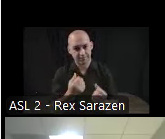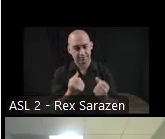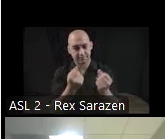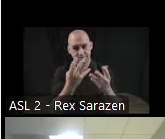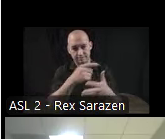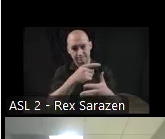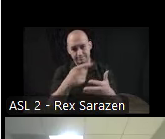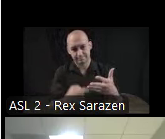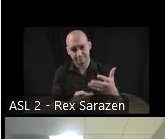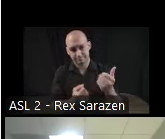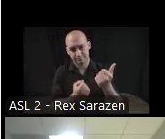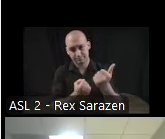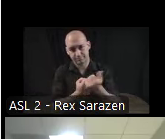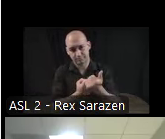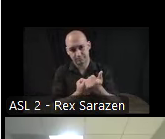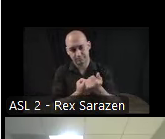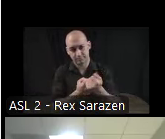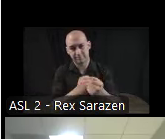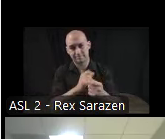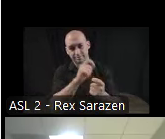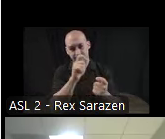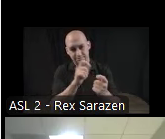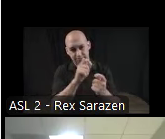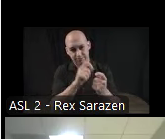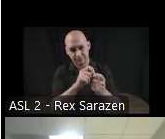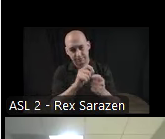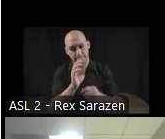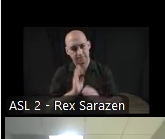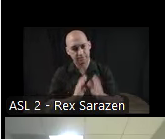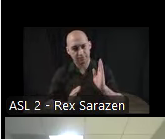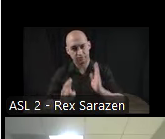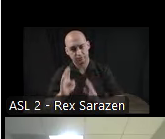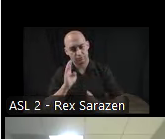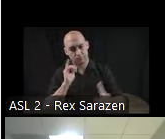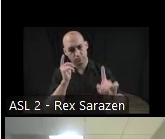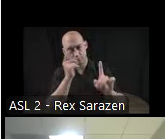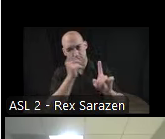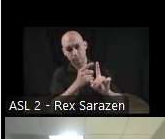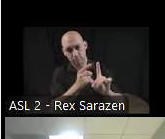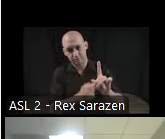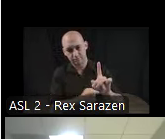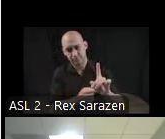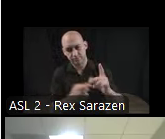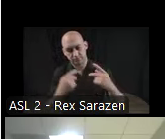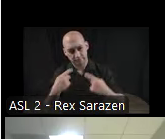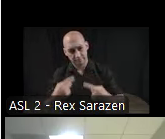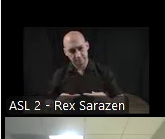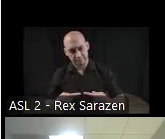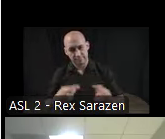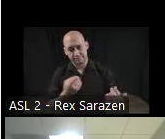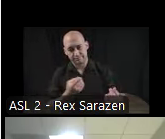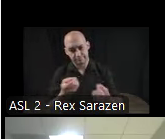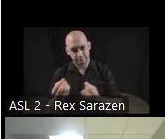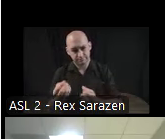specific behavioral goals in terms of the health, the physical activity, diet,